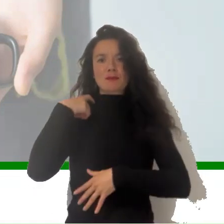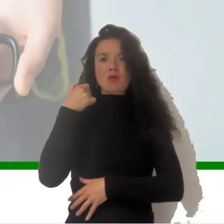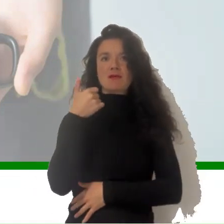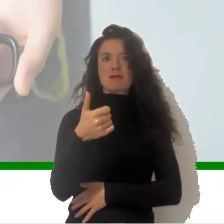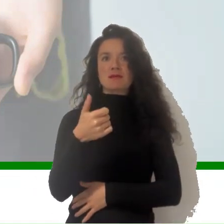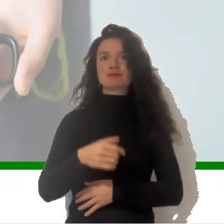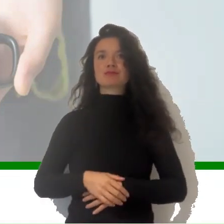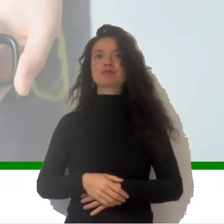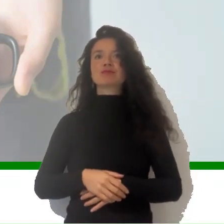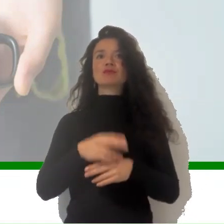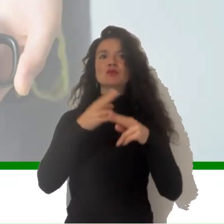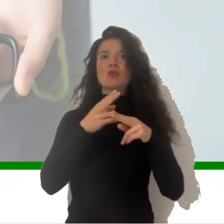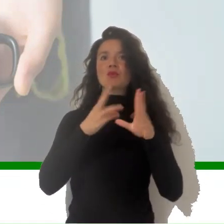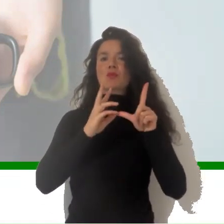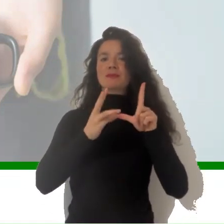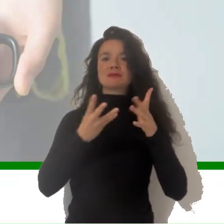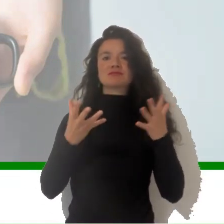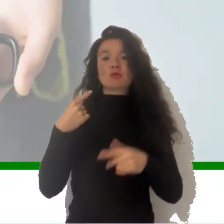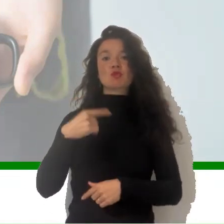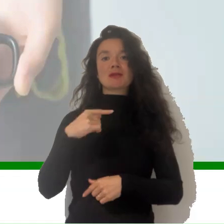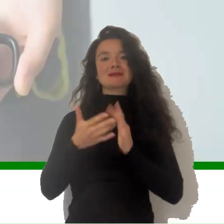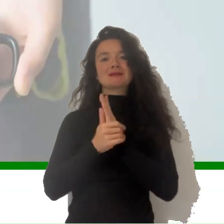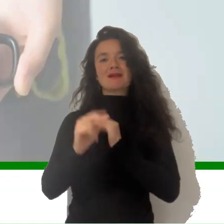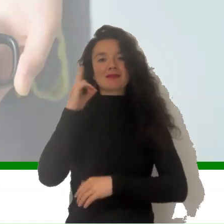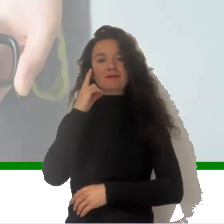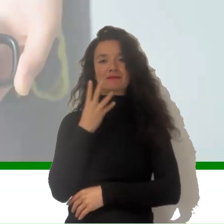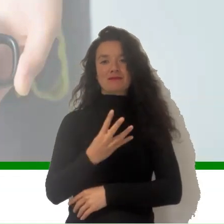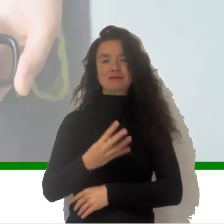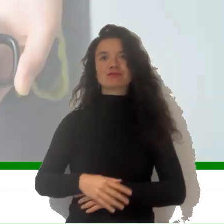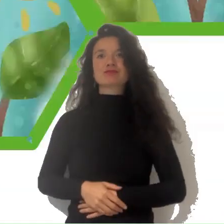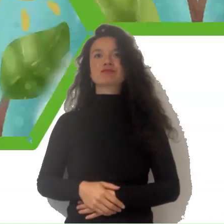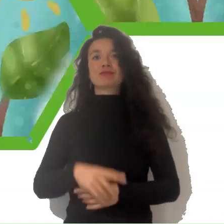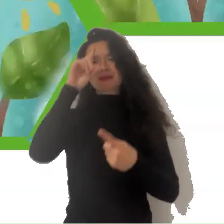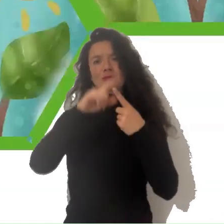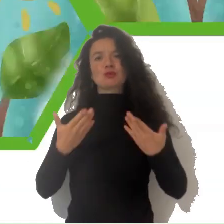And today's topic is Introduction to Green Skills.